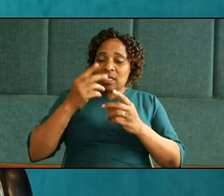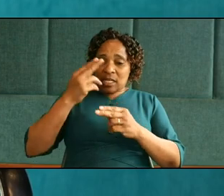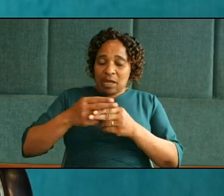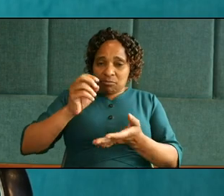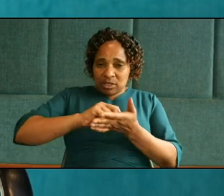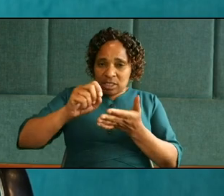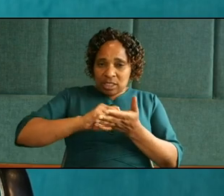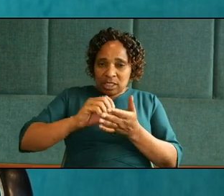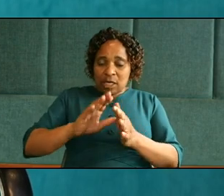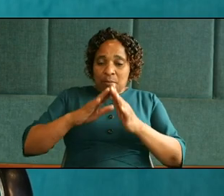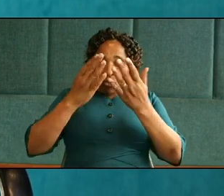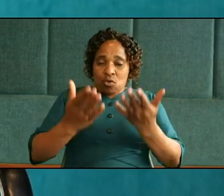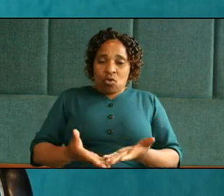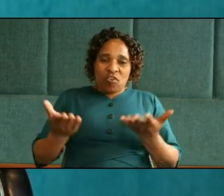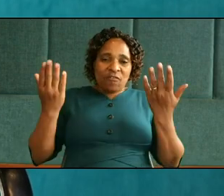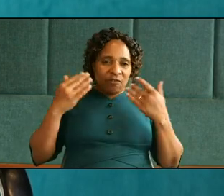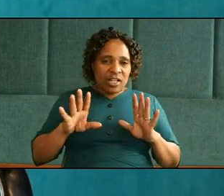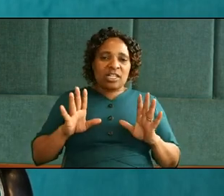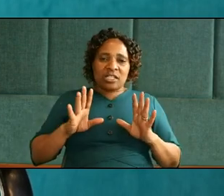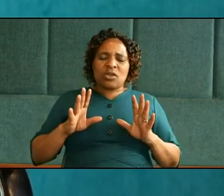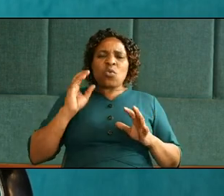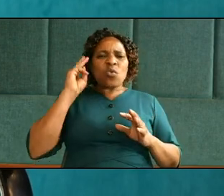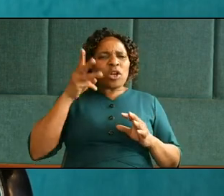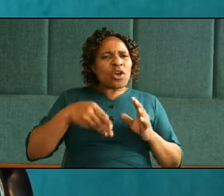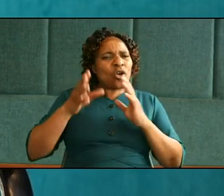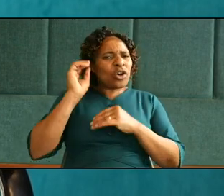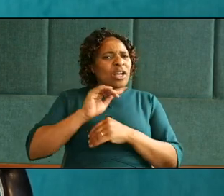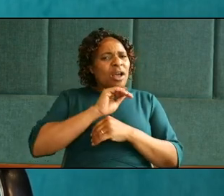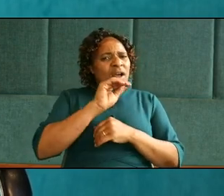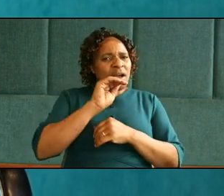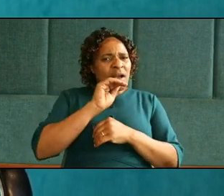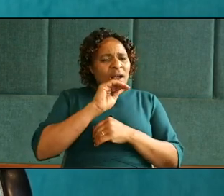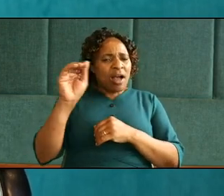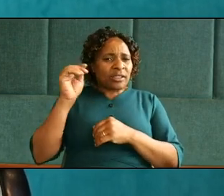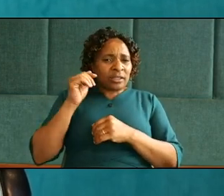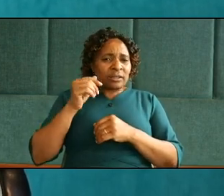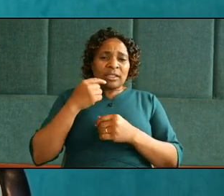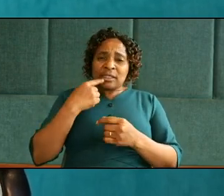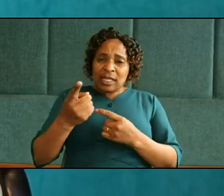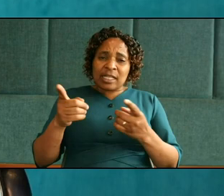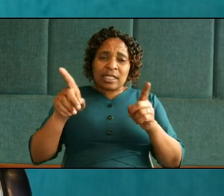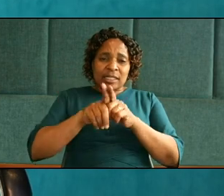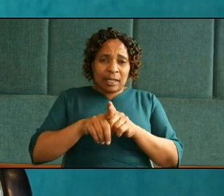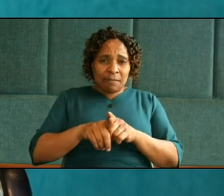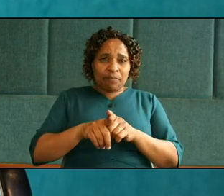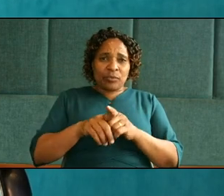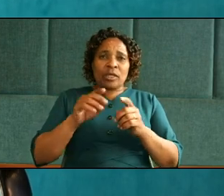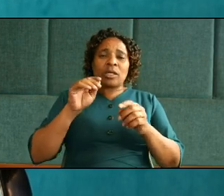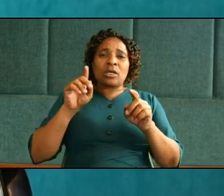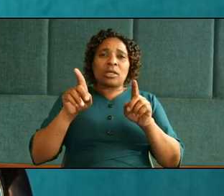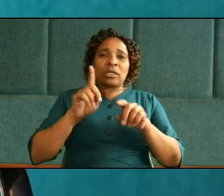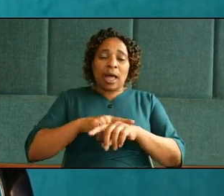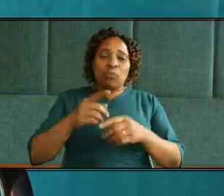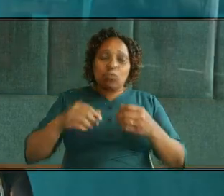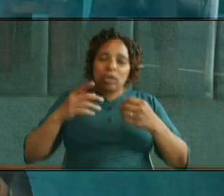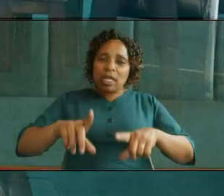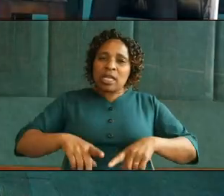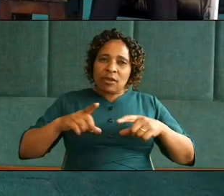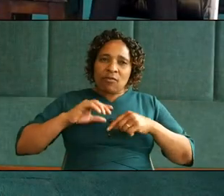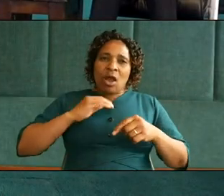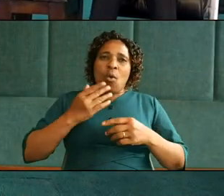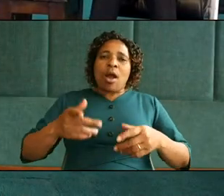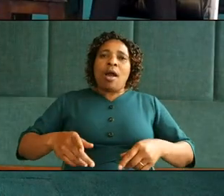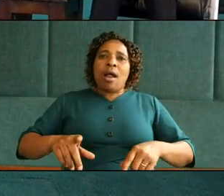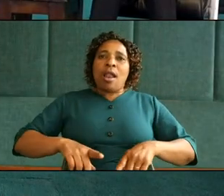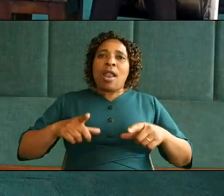I have written in my book. Will God say that? So that's a challenge for us, even as we live our lives on a daily basis. Amen. Thank you